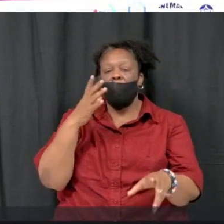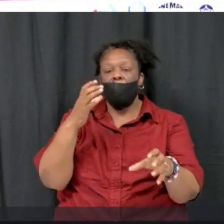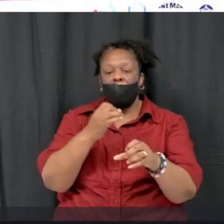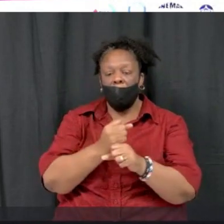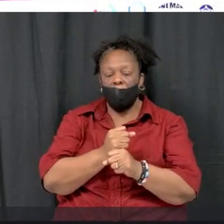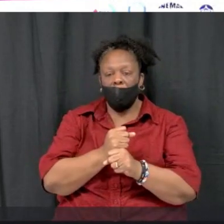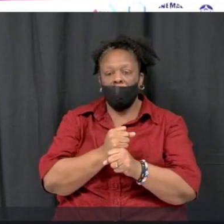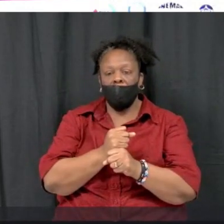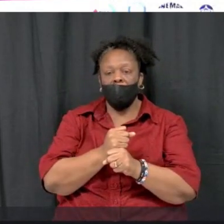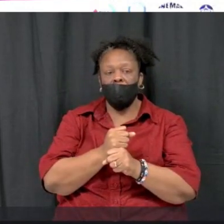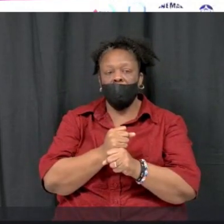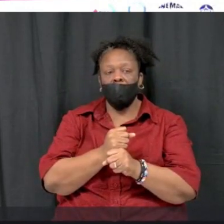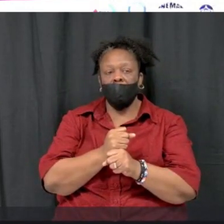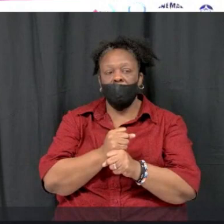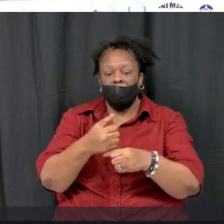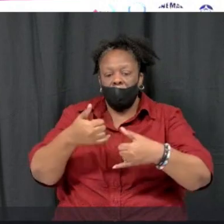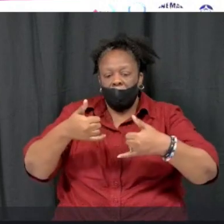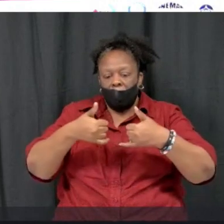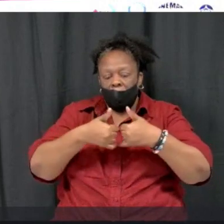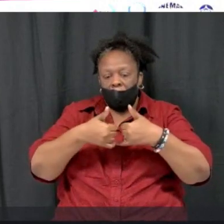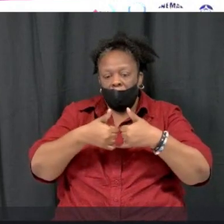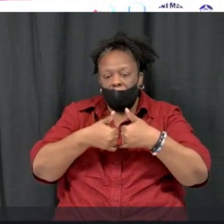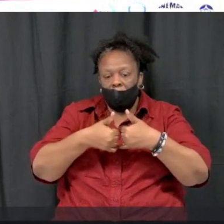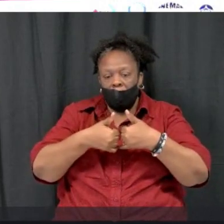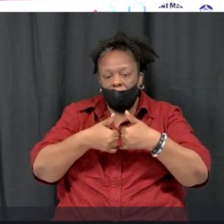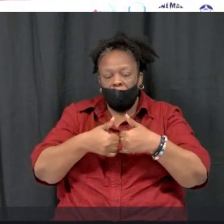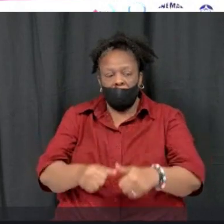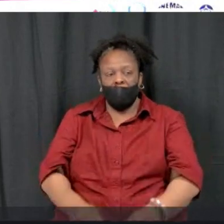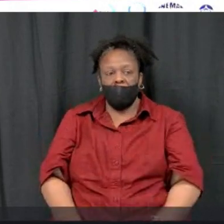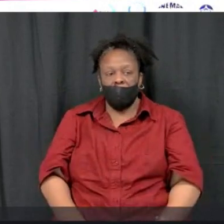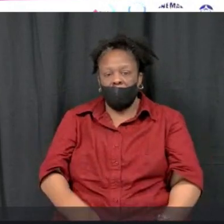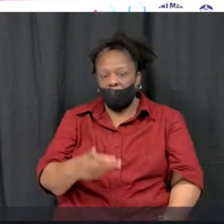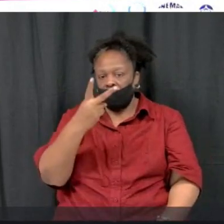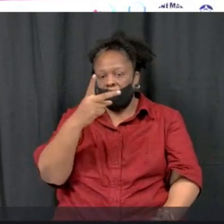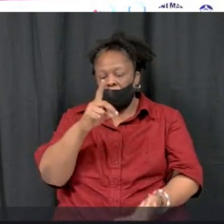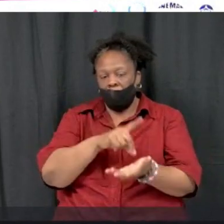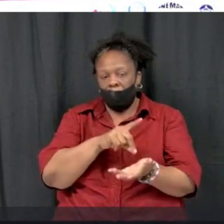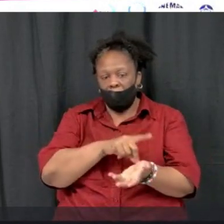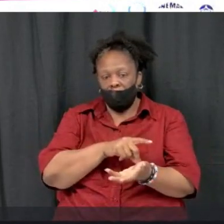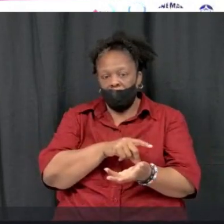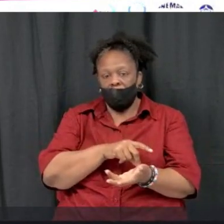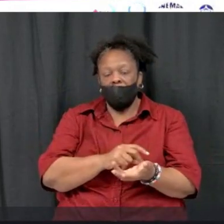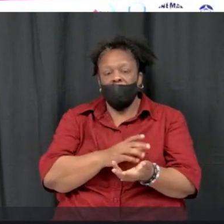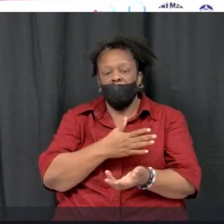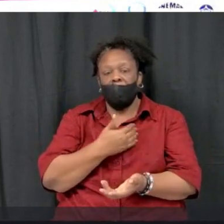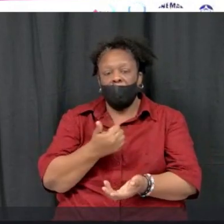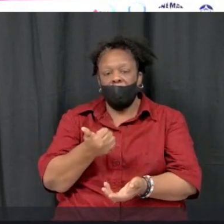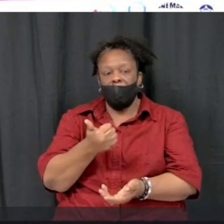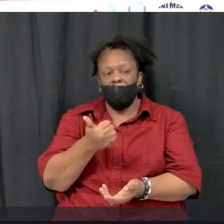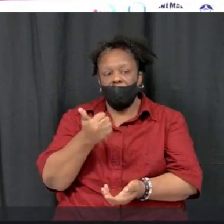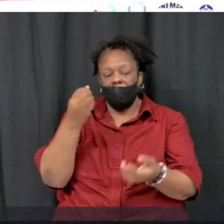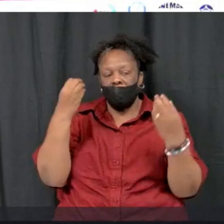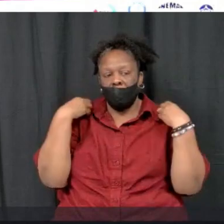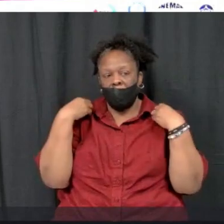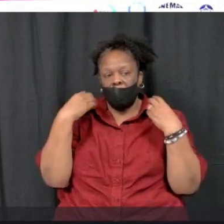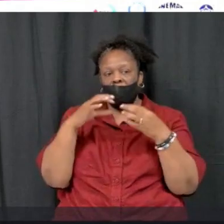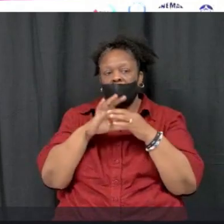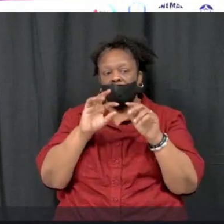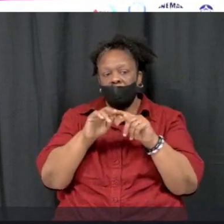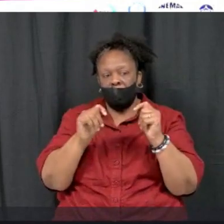investiture yesterday, where Dr. Wilkinson, Dr. Hazel Laws, and Mr. Samuel all received their Star of Merit,